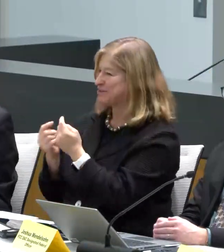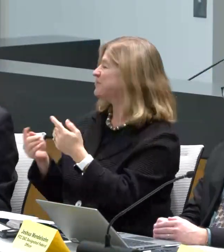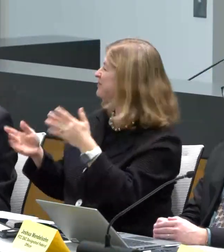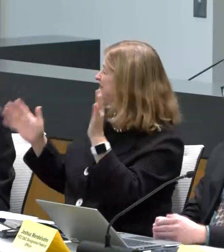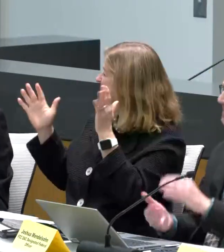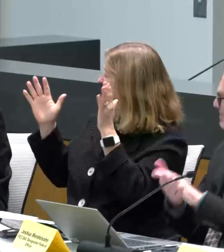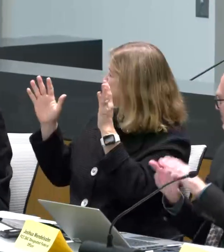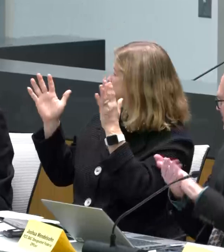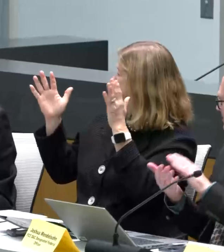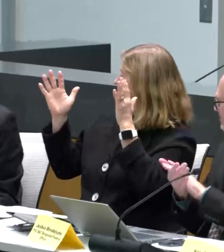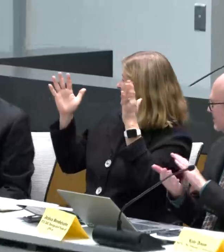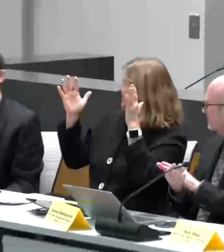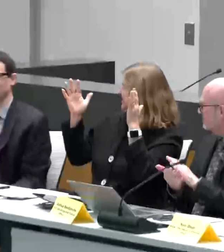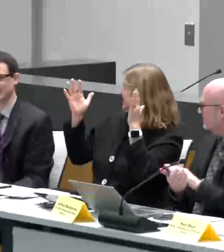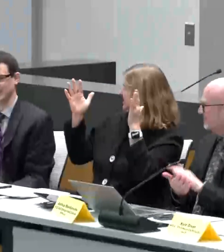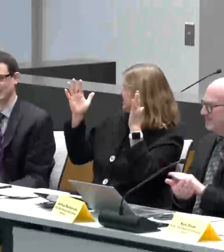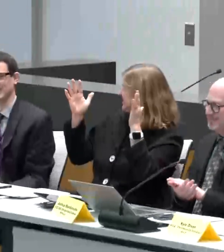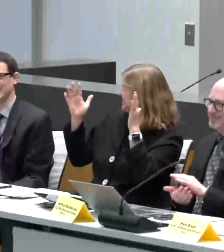him to our team.